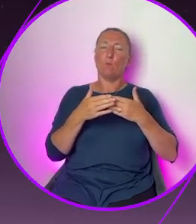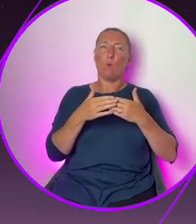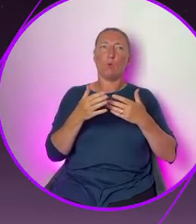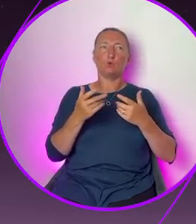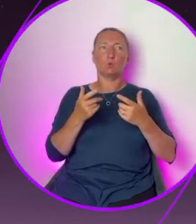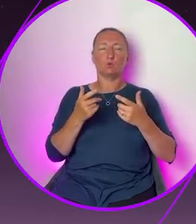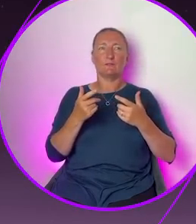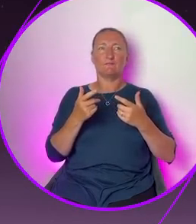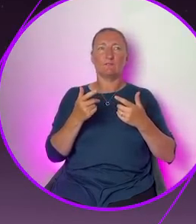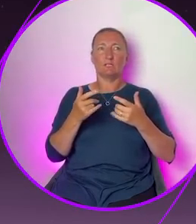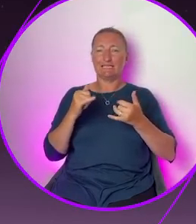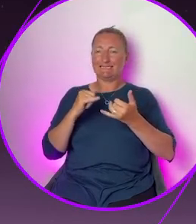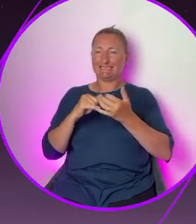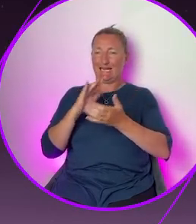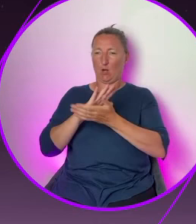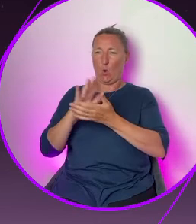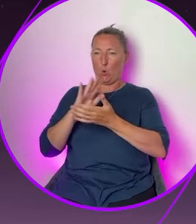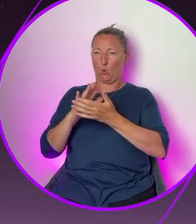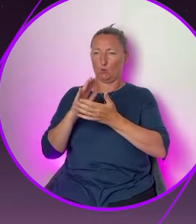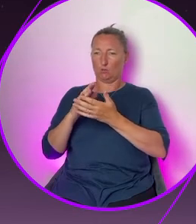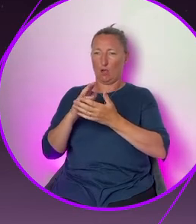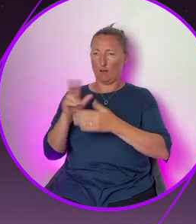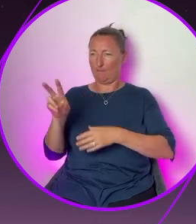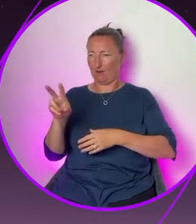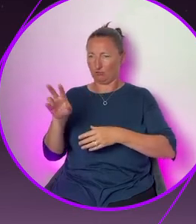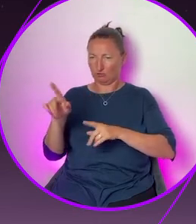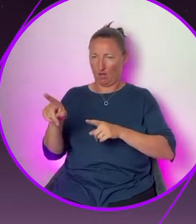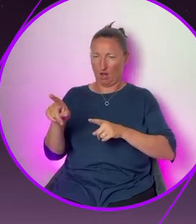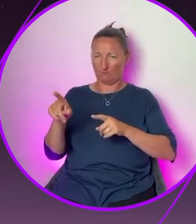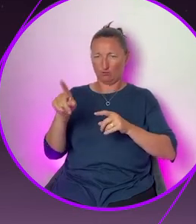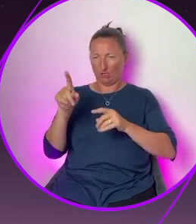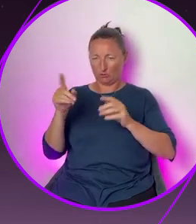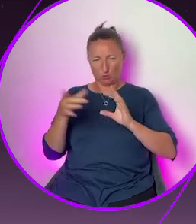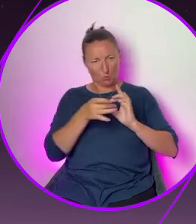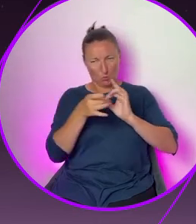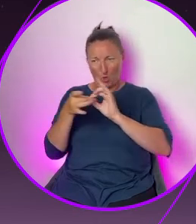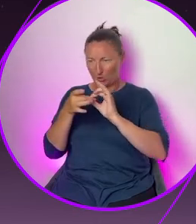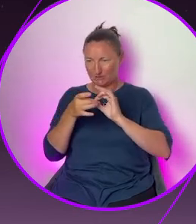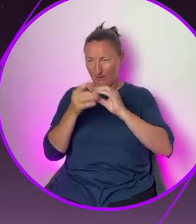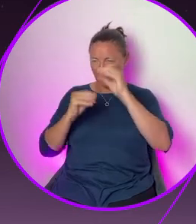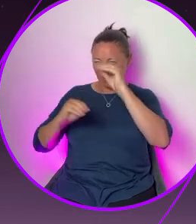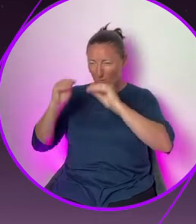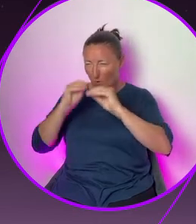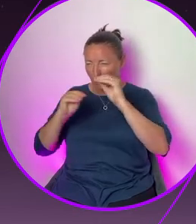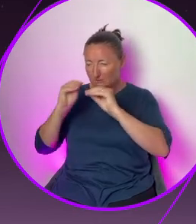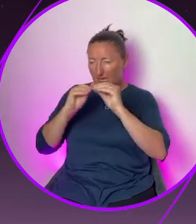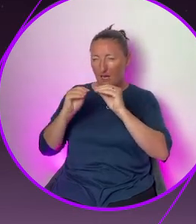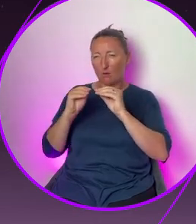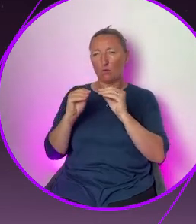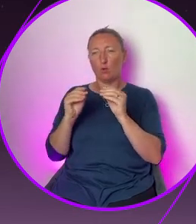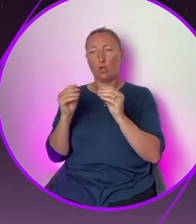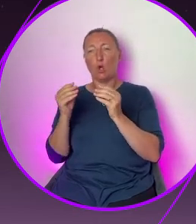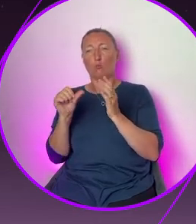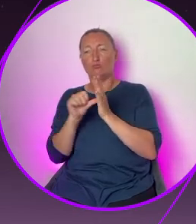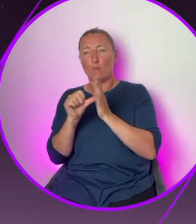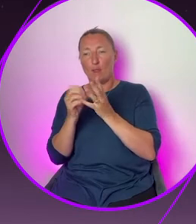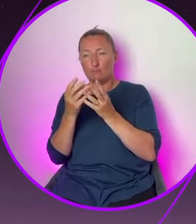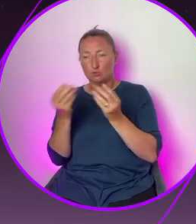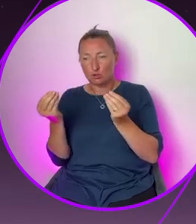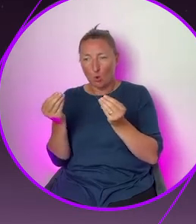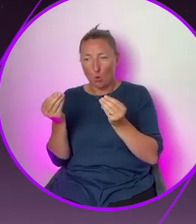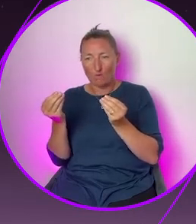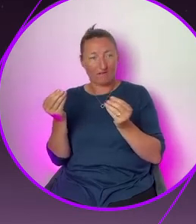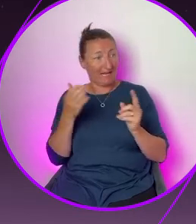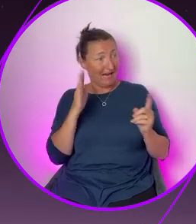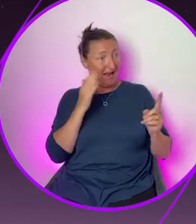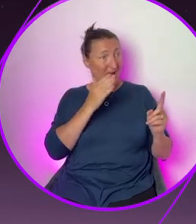multi-stakeholder paradigm of working together or figuring things out, the results are also different. And I think the ambitions can be